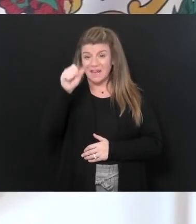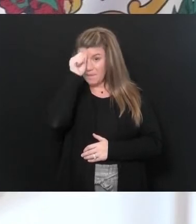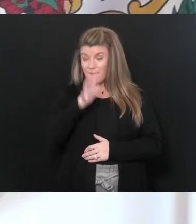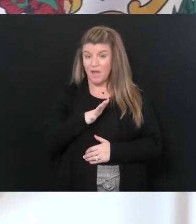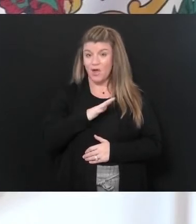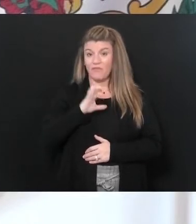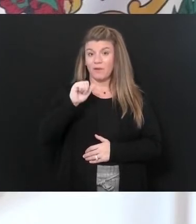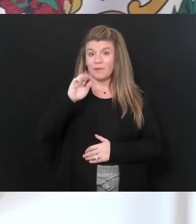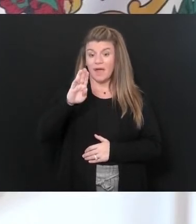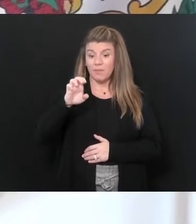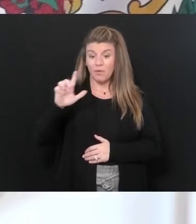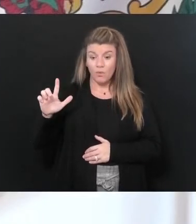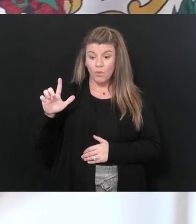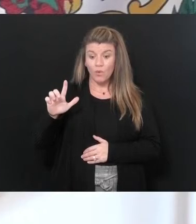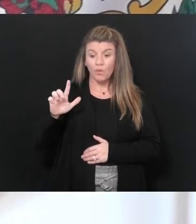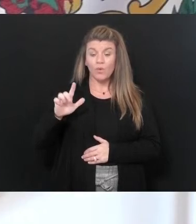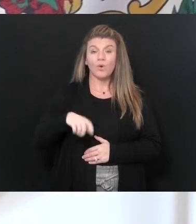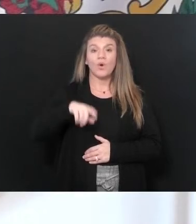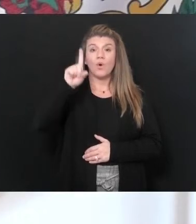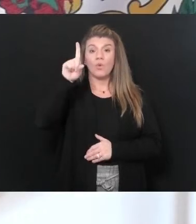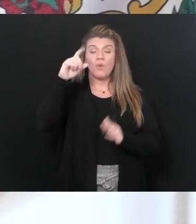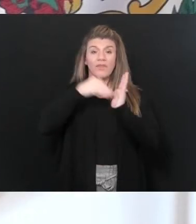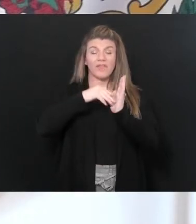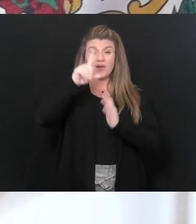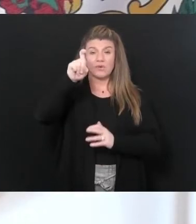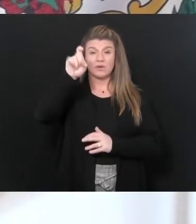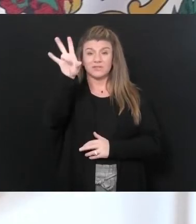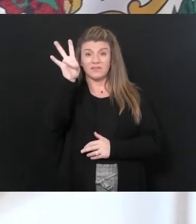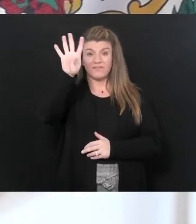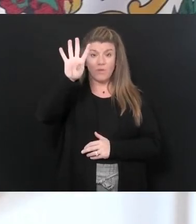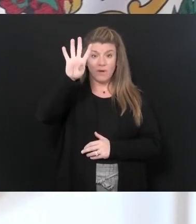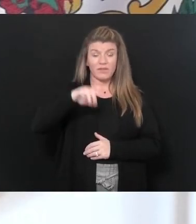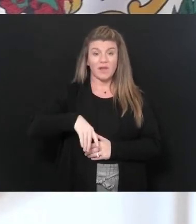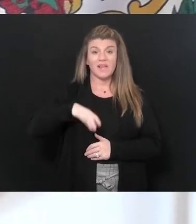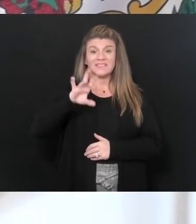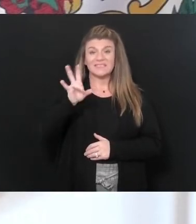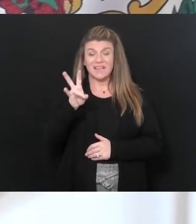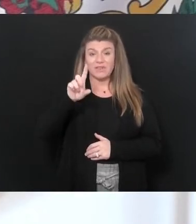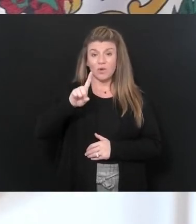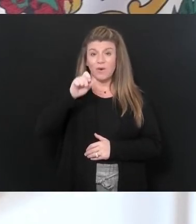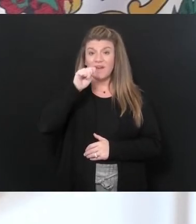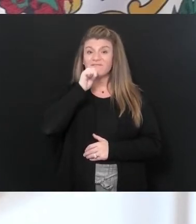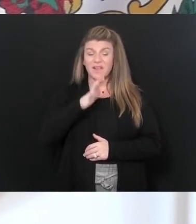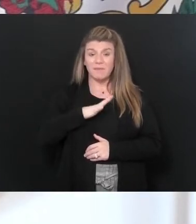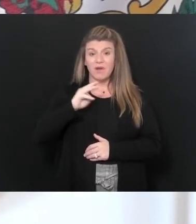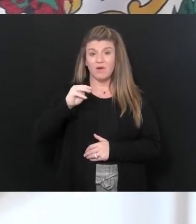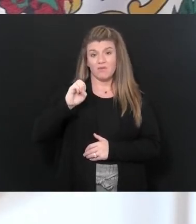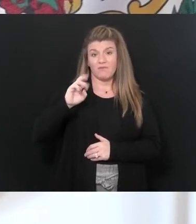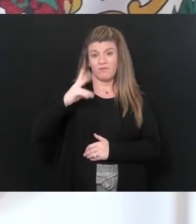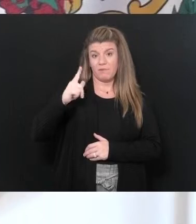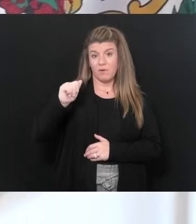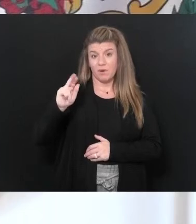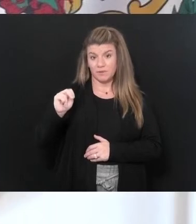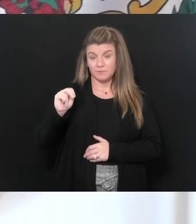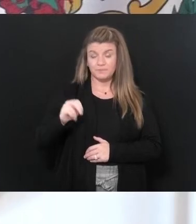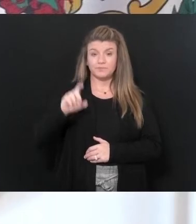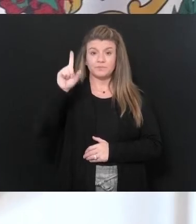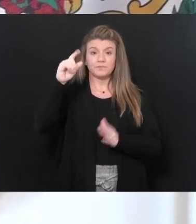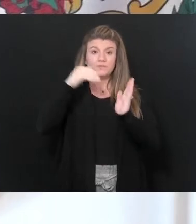from Cabell County. Our 1,174th death, a 71-year-old female from Morgan County.